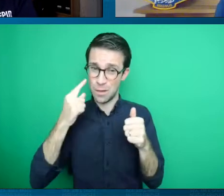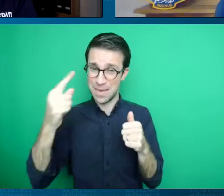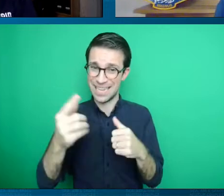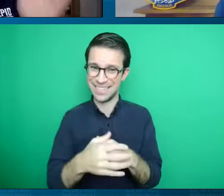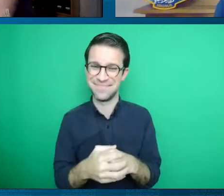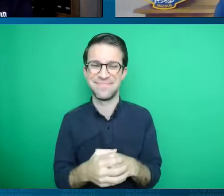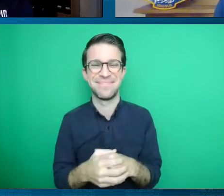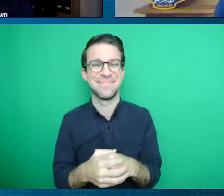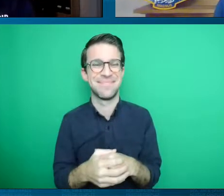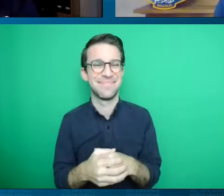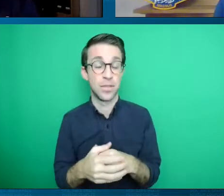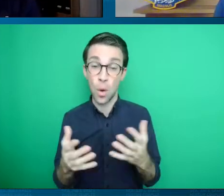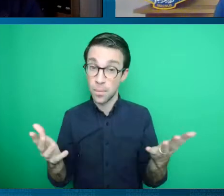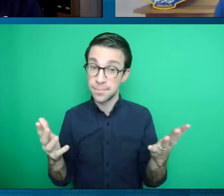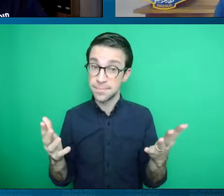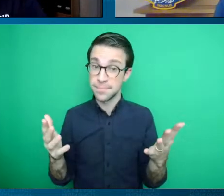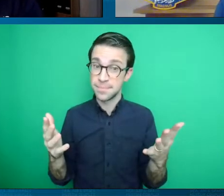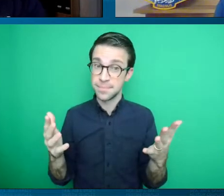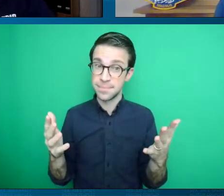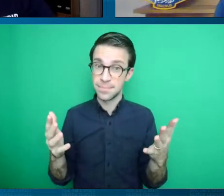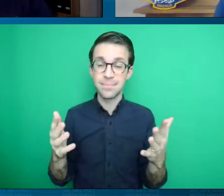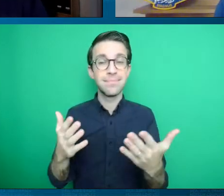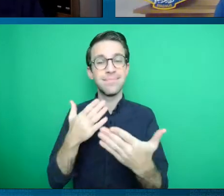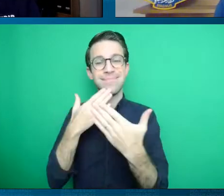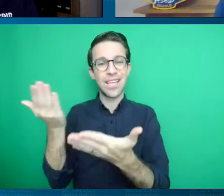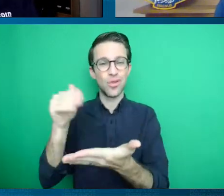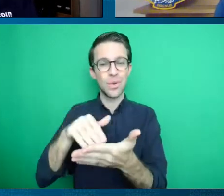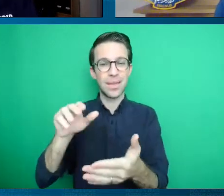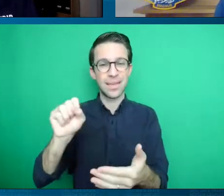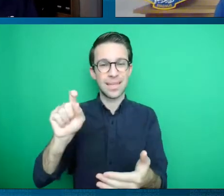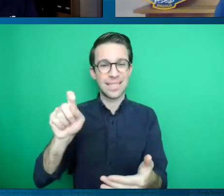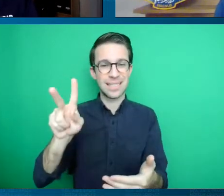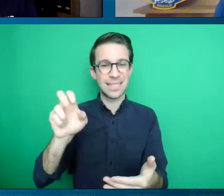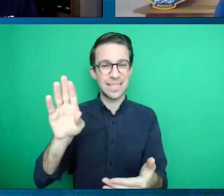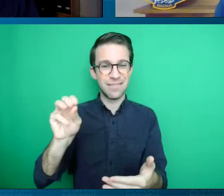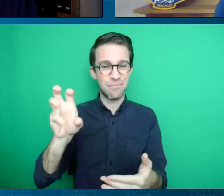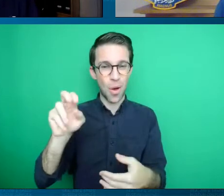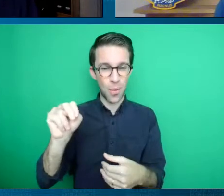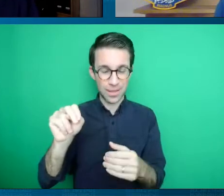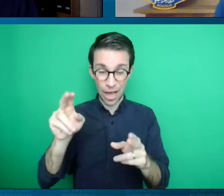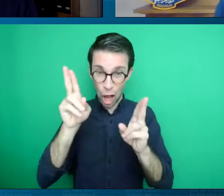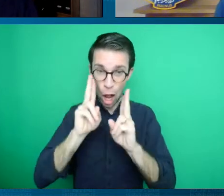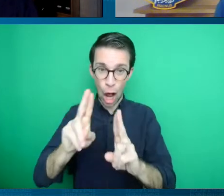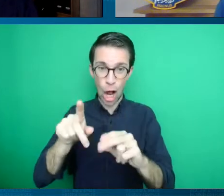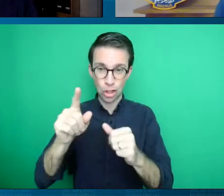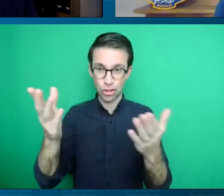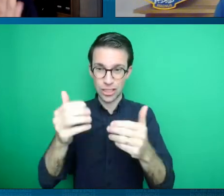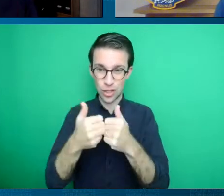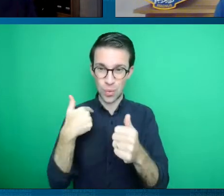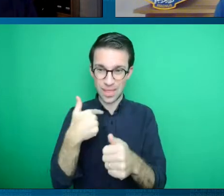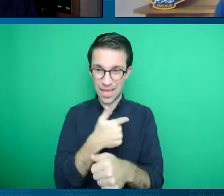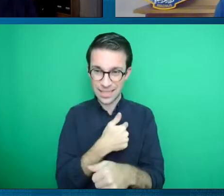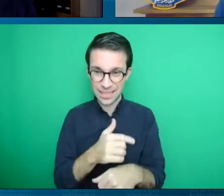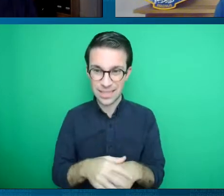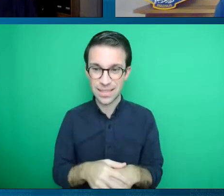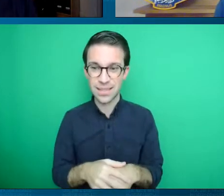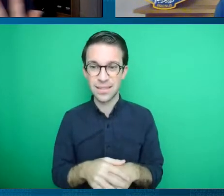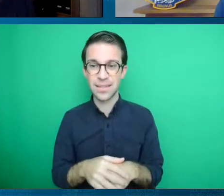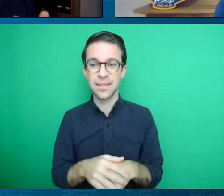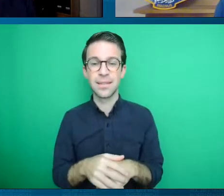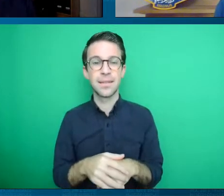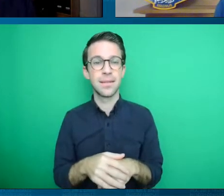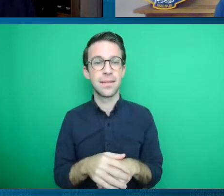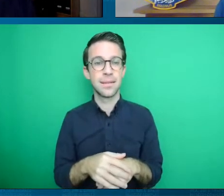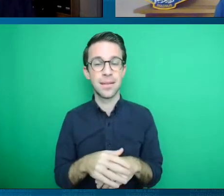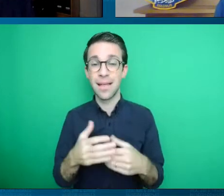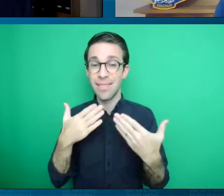Absolutely. Well, thank you so much again, Stephen Bowen. Such an honor to have you here, NASA astronaut. Thank you so much for answering all of